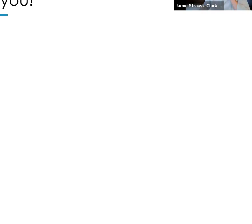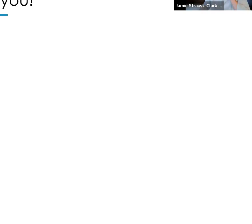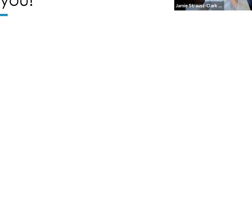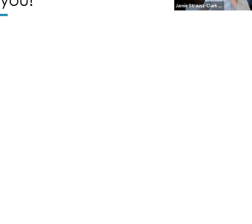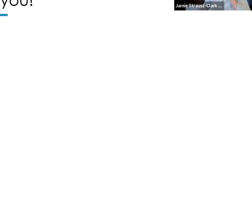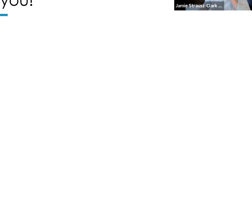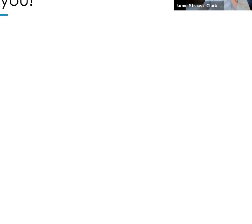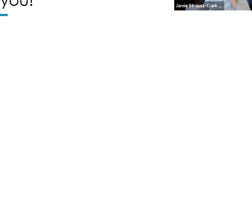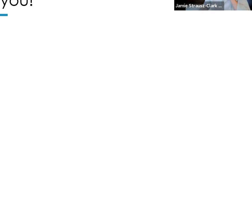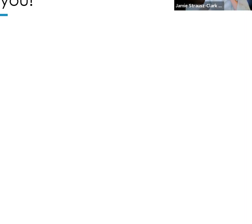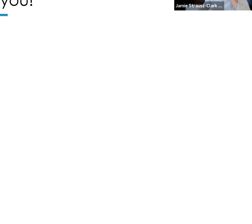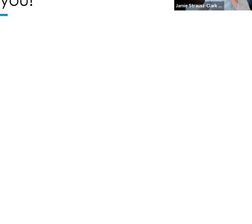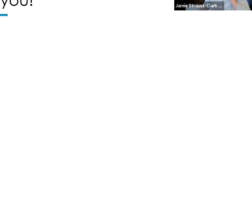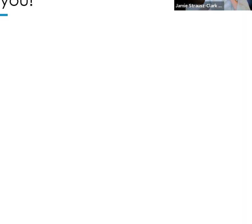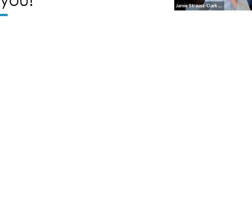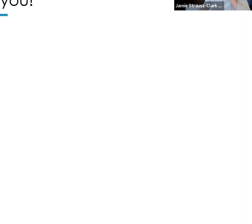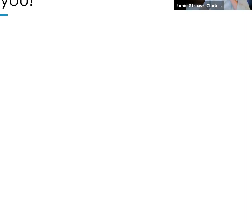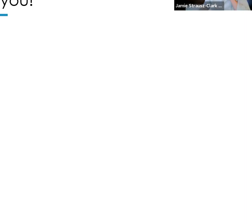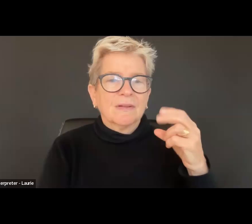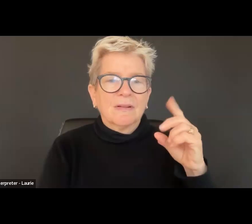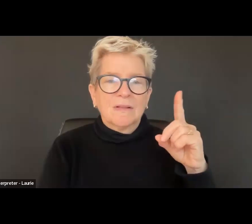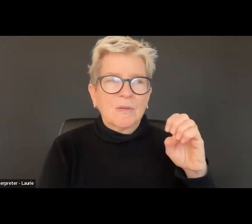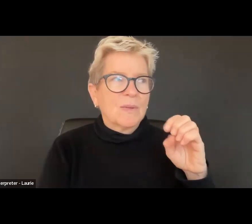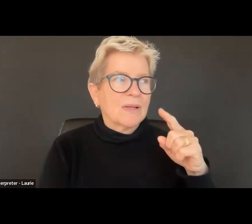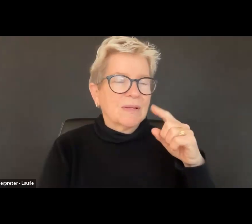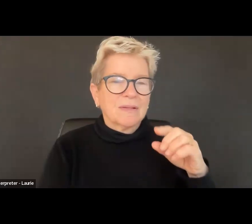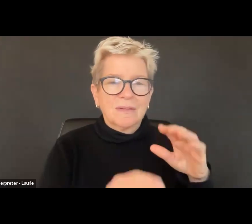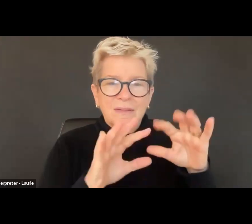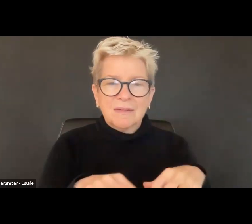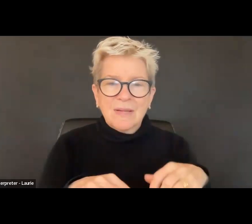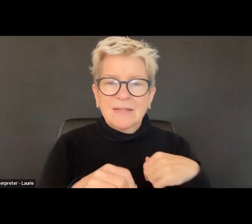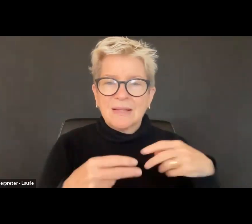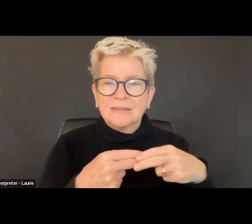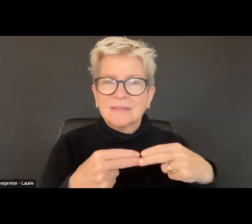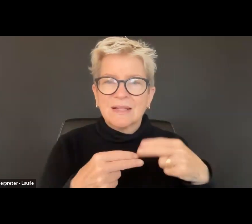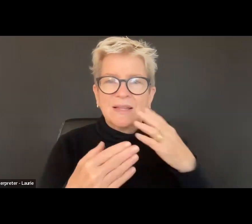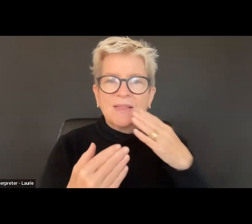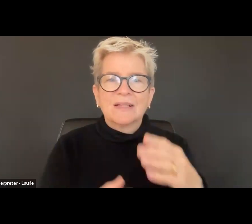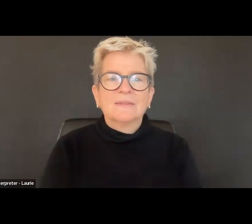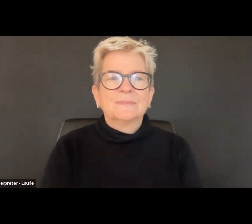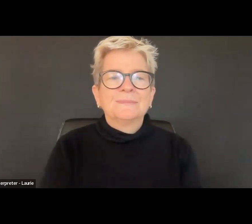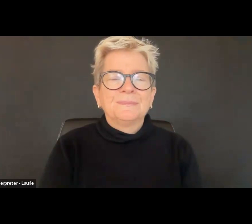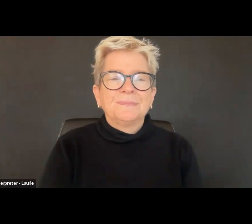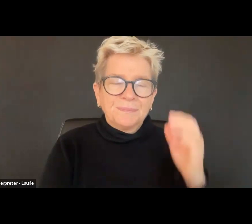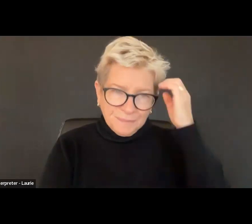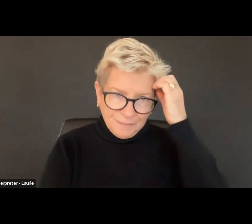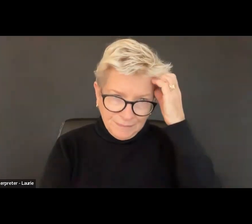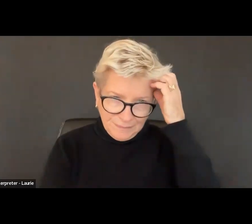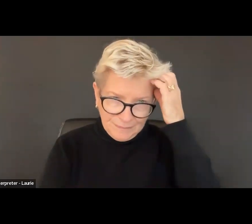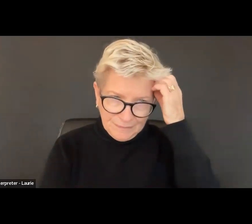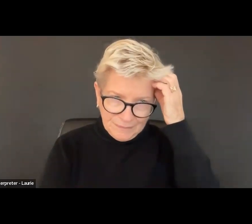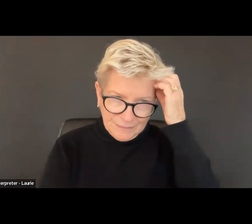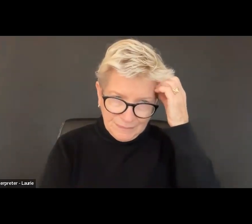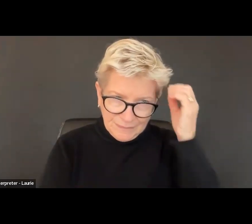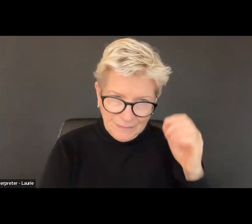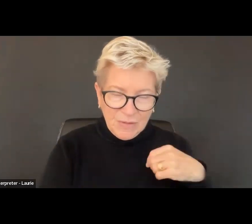Chloe, if you could take down the slides too, that would be great. Then I can see folks better. Thank you. Is it all right, Jamie, if I read out the, oh,